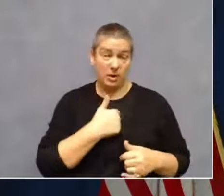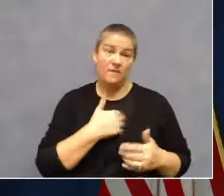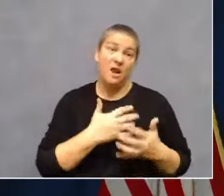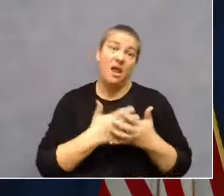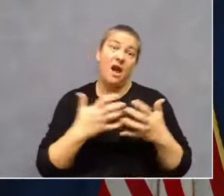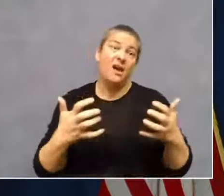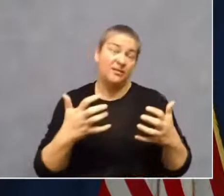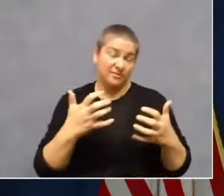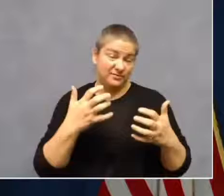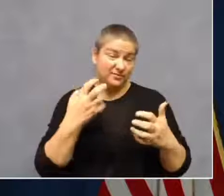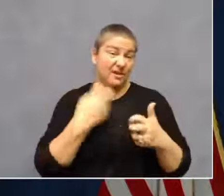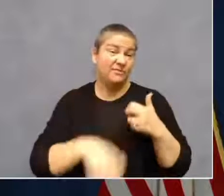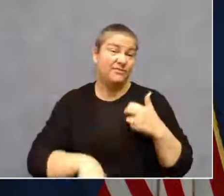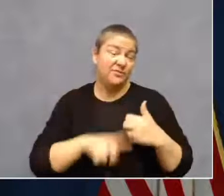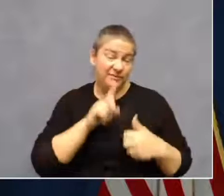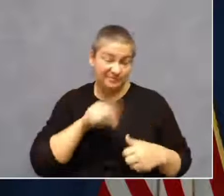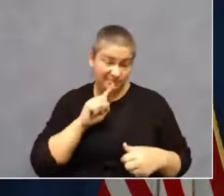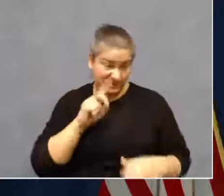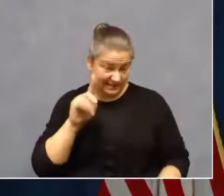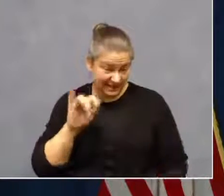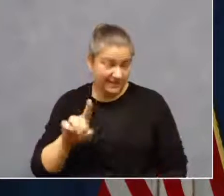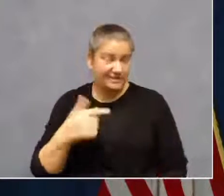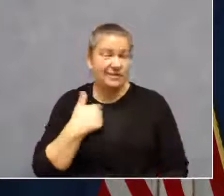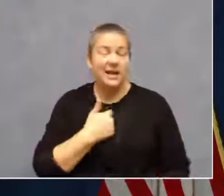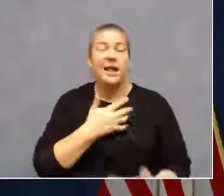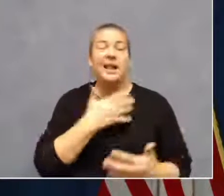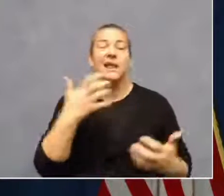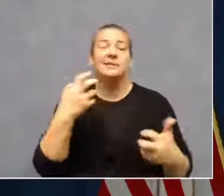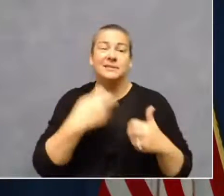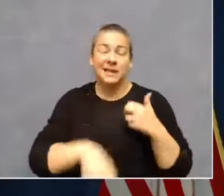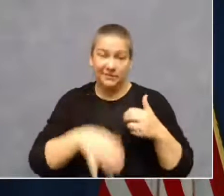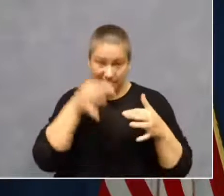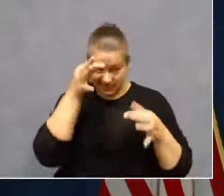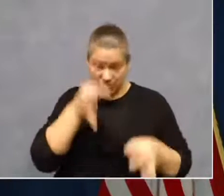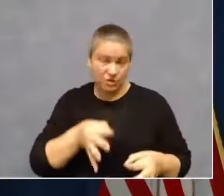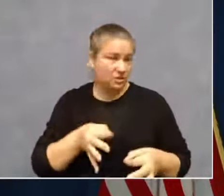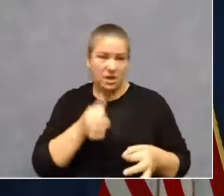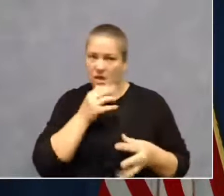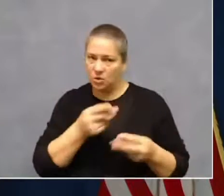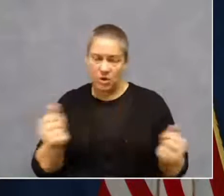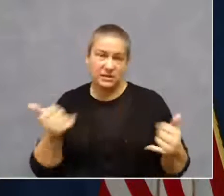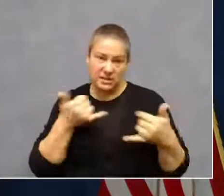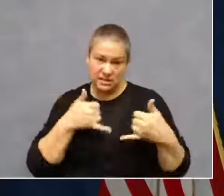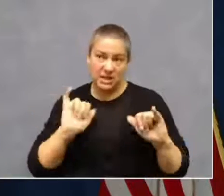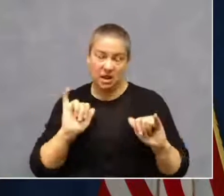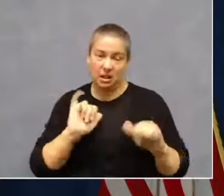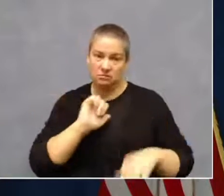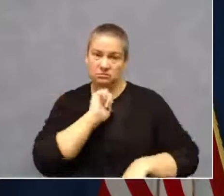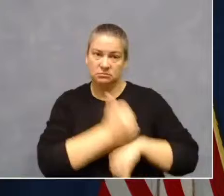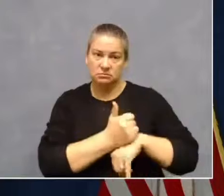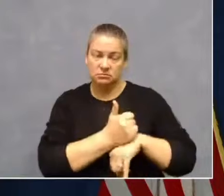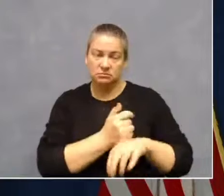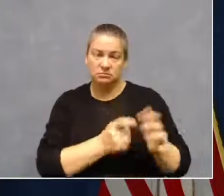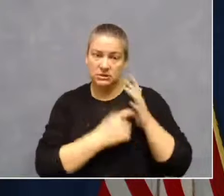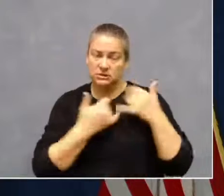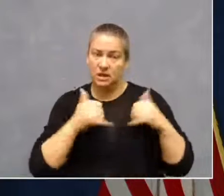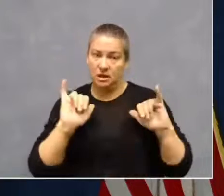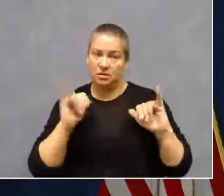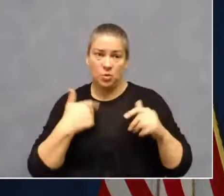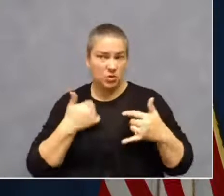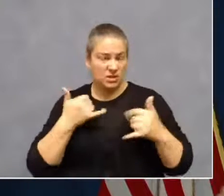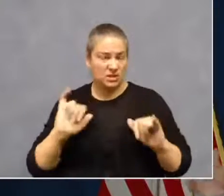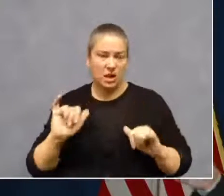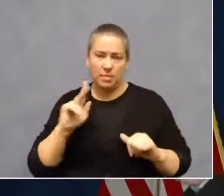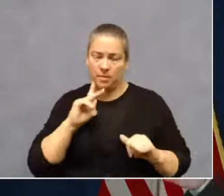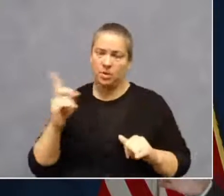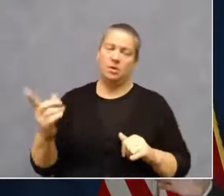calls and we have made a lot of tough decisions, but they haven't gone away. They're still in effect. And we still get pushback from them.